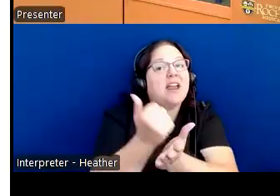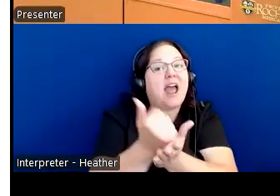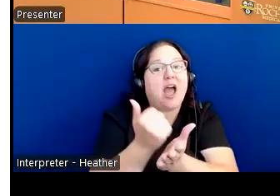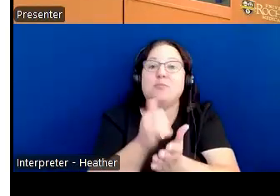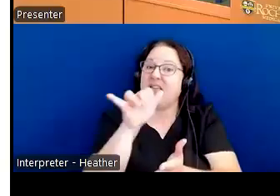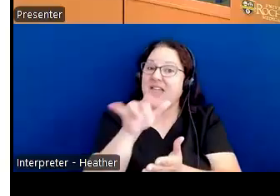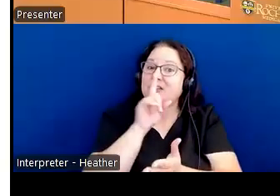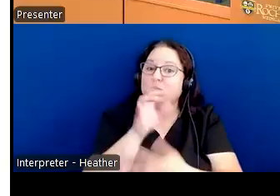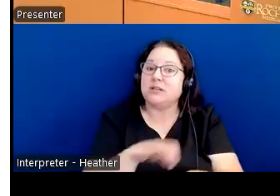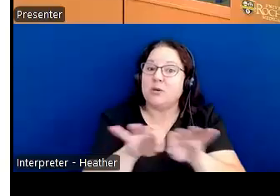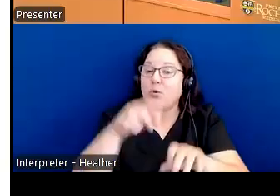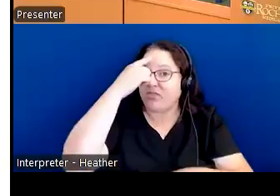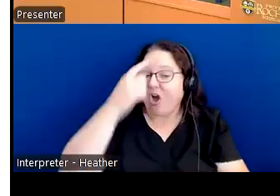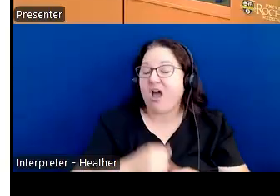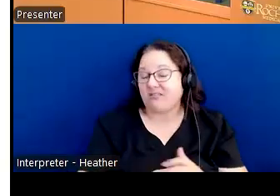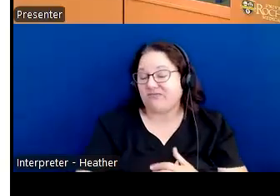need to